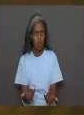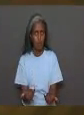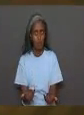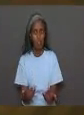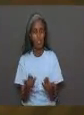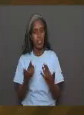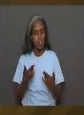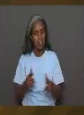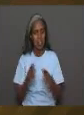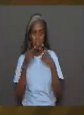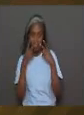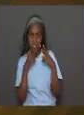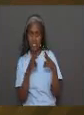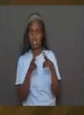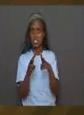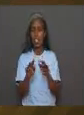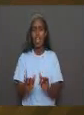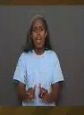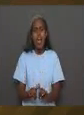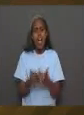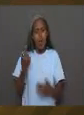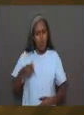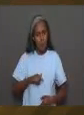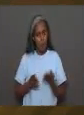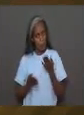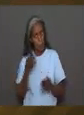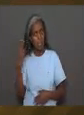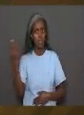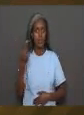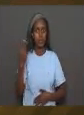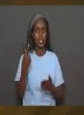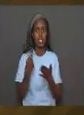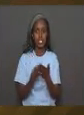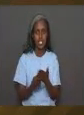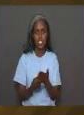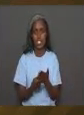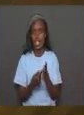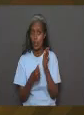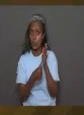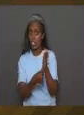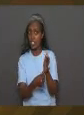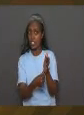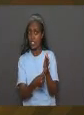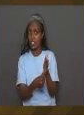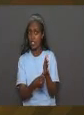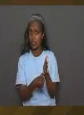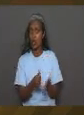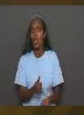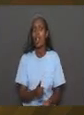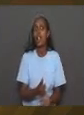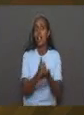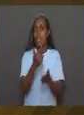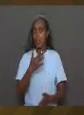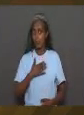Now, let us see how we may use this notation